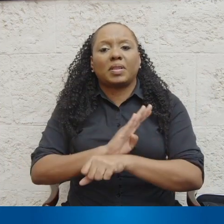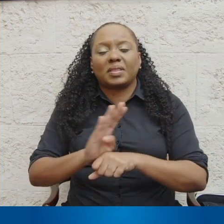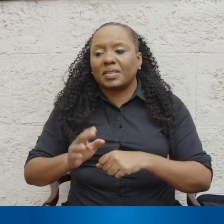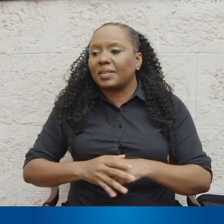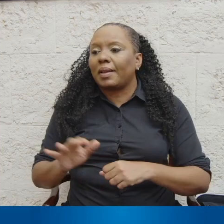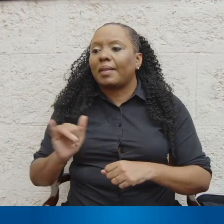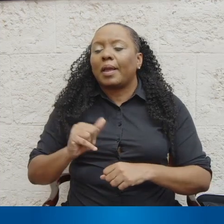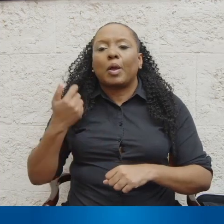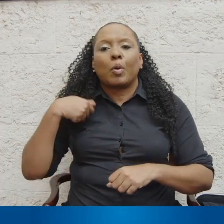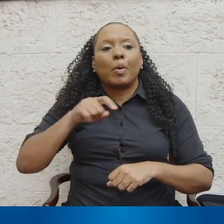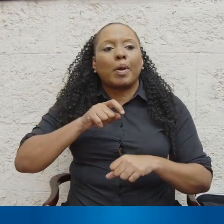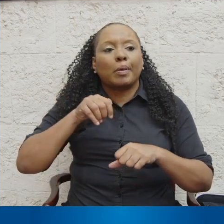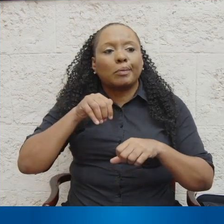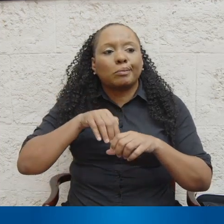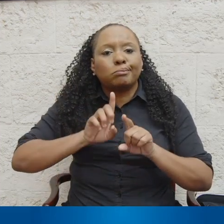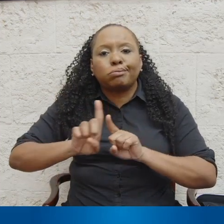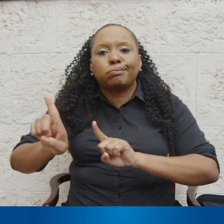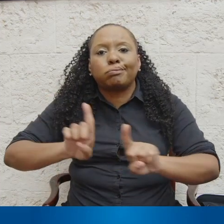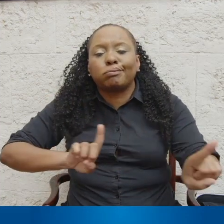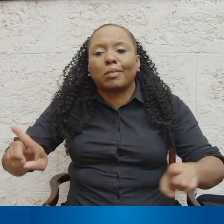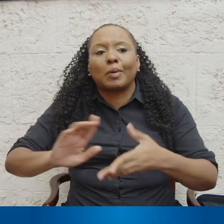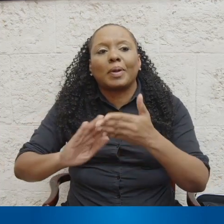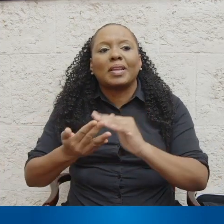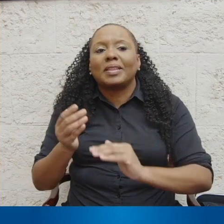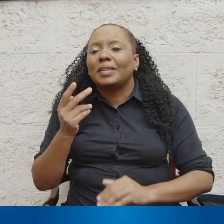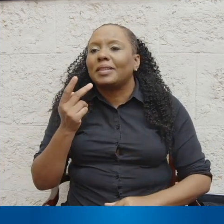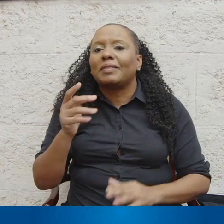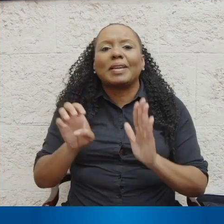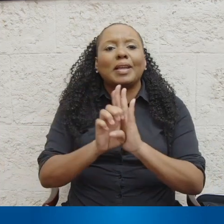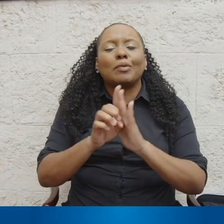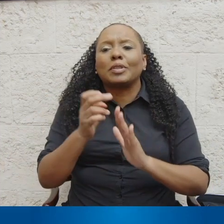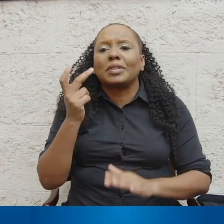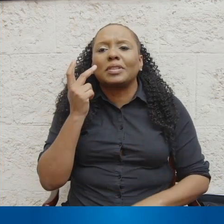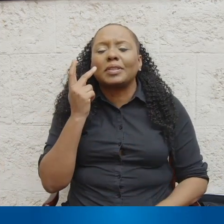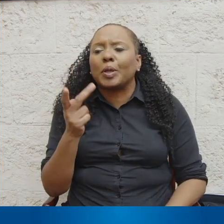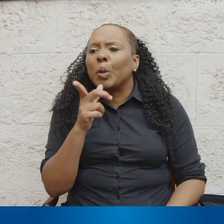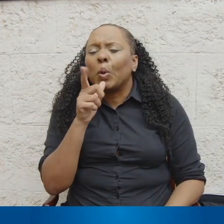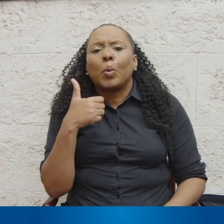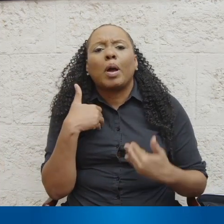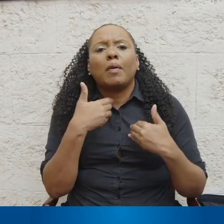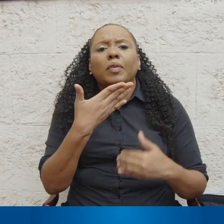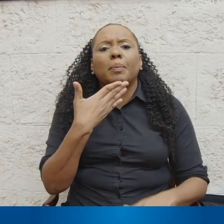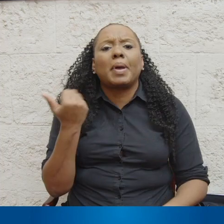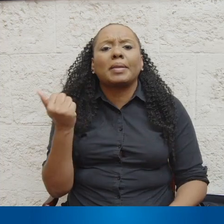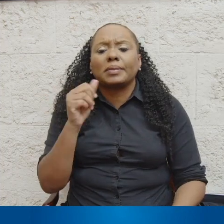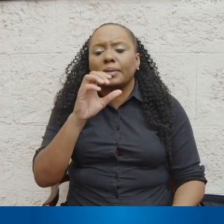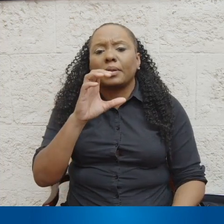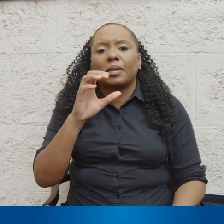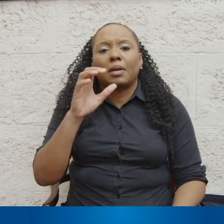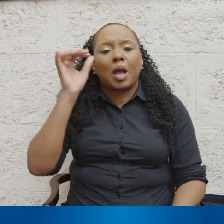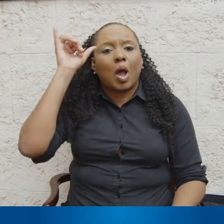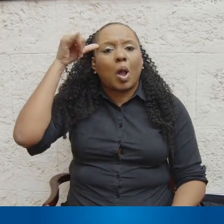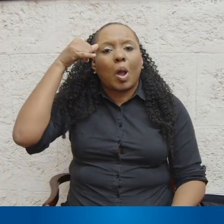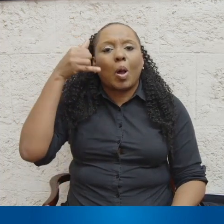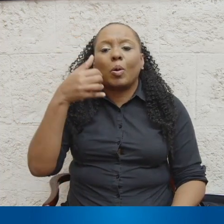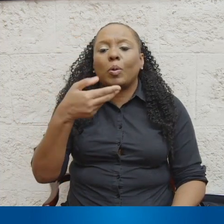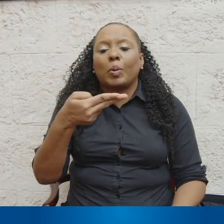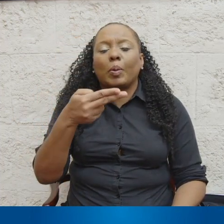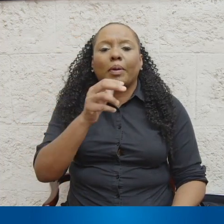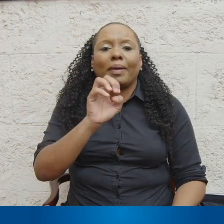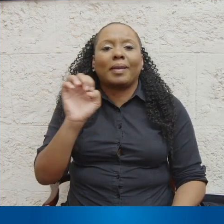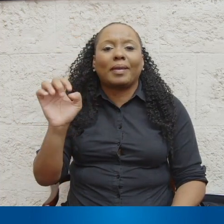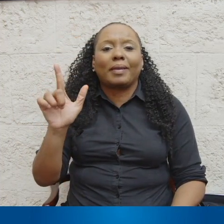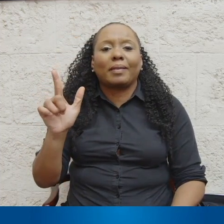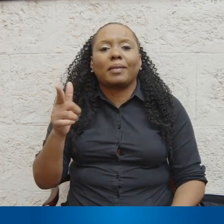soup and whatever else that is indigenous for us, and telling those stories and highlighting them and highlighting the vendors and the